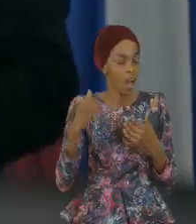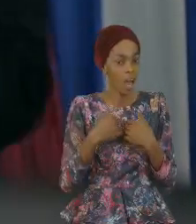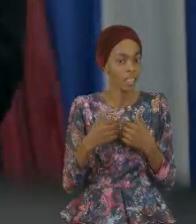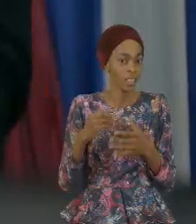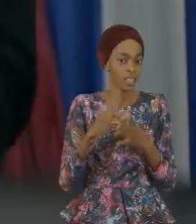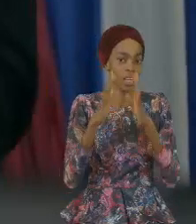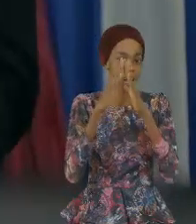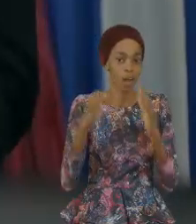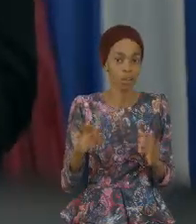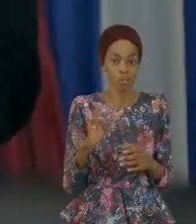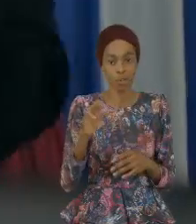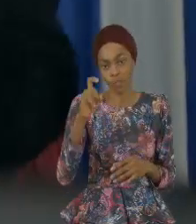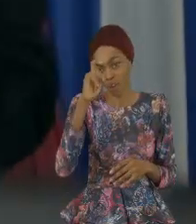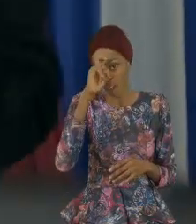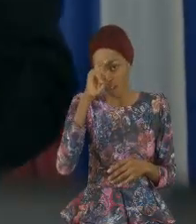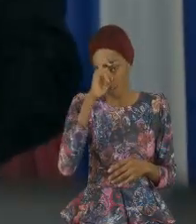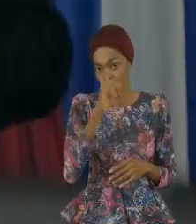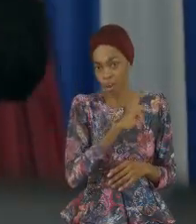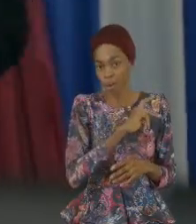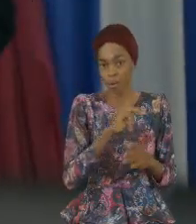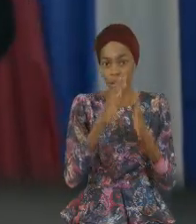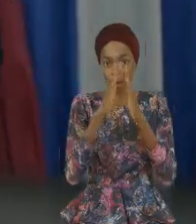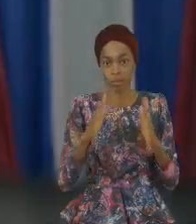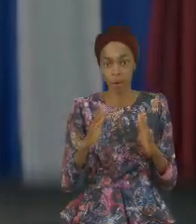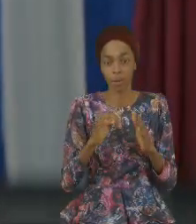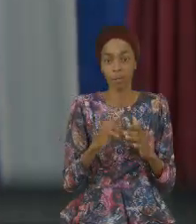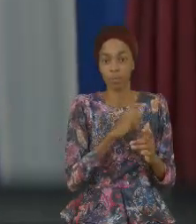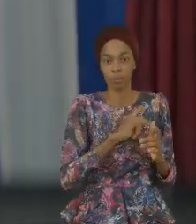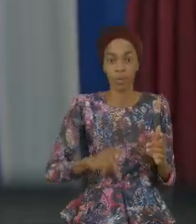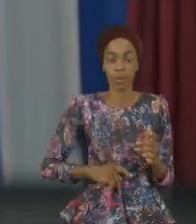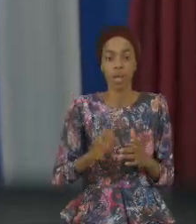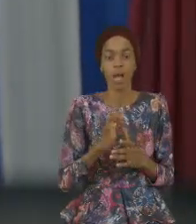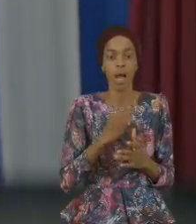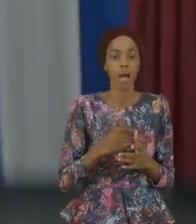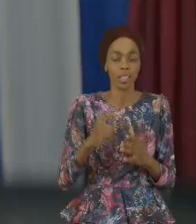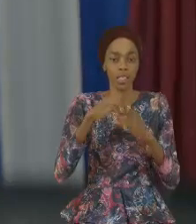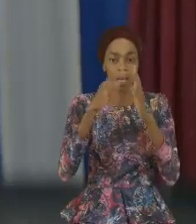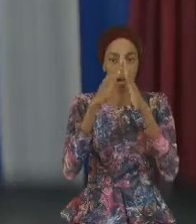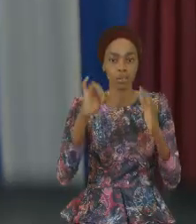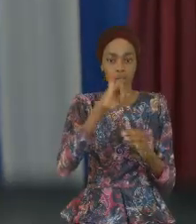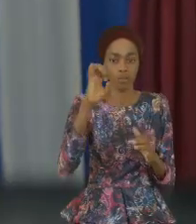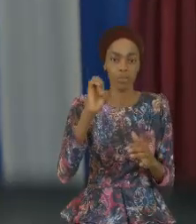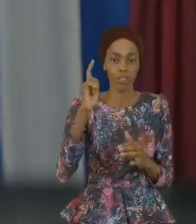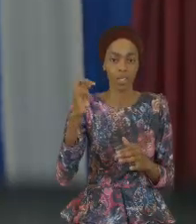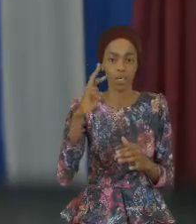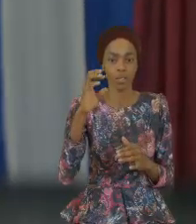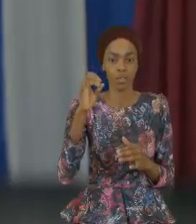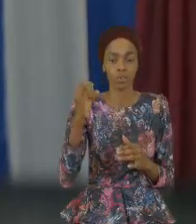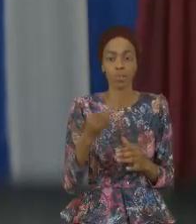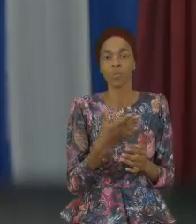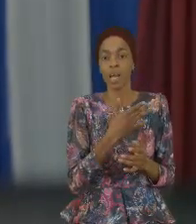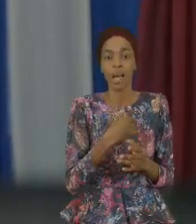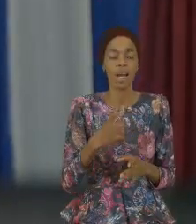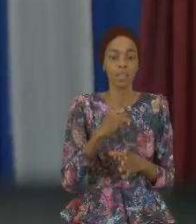Pharaoh, and the faithfulness to Jethro, he must multiply that and now be faithful in